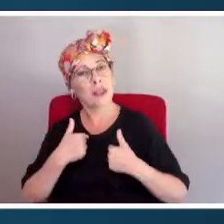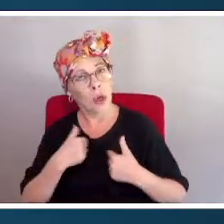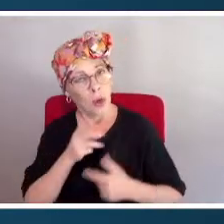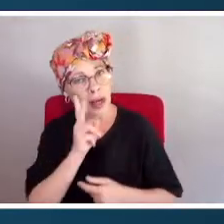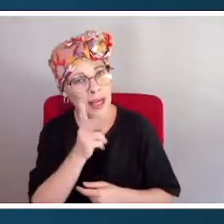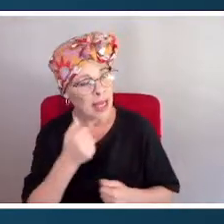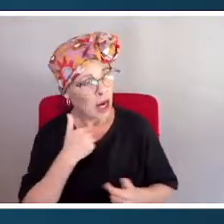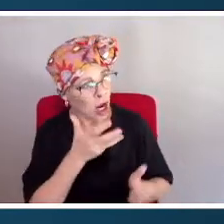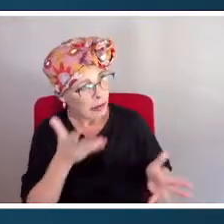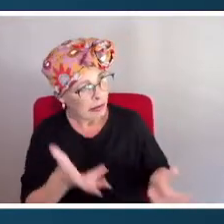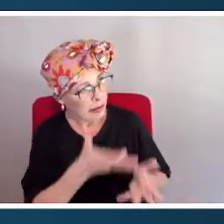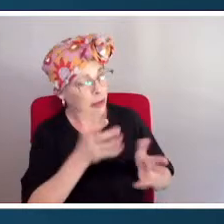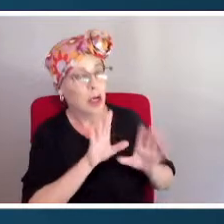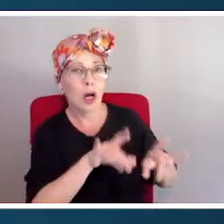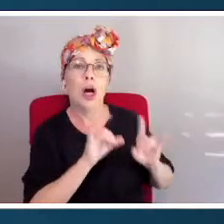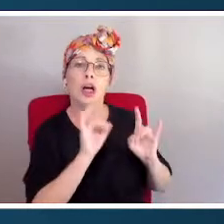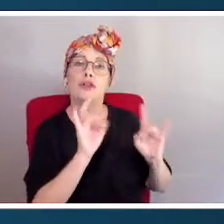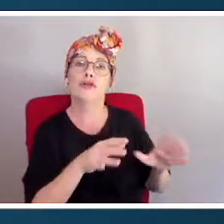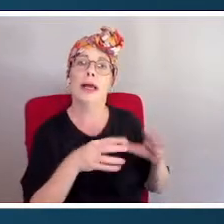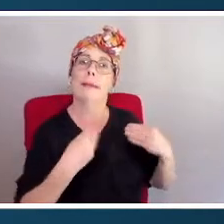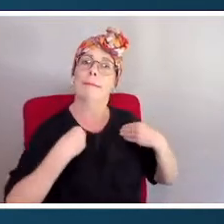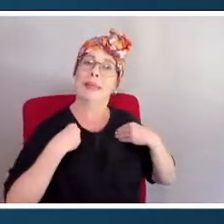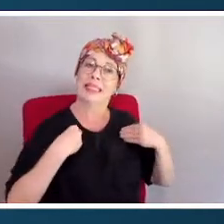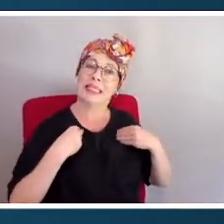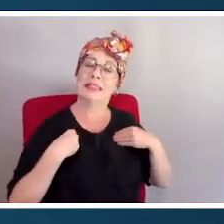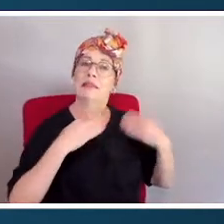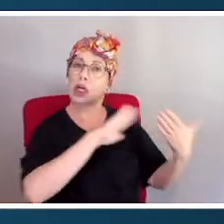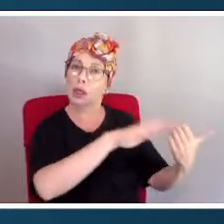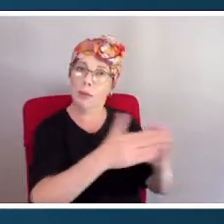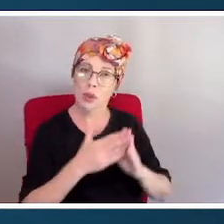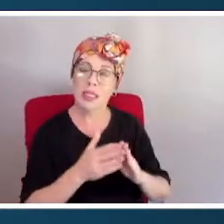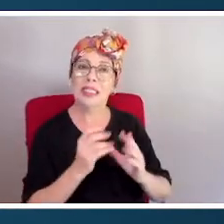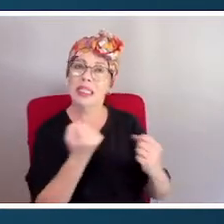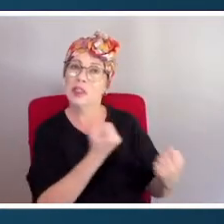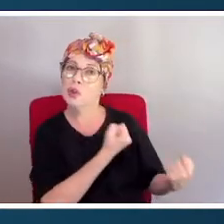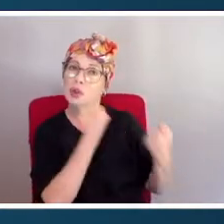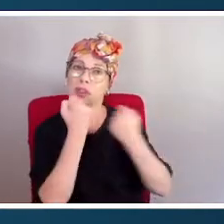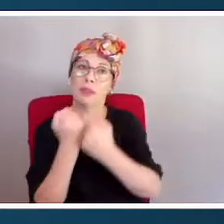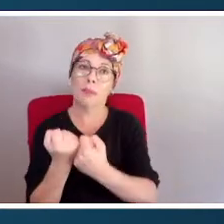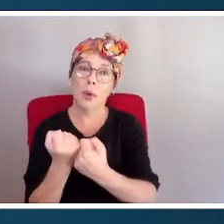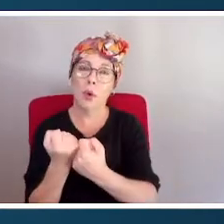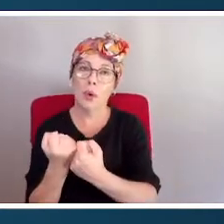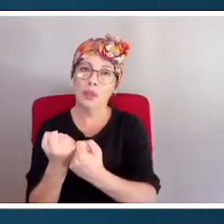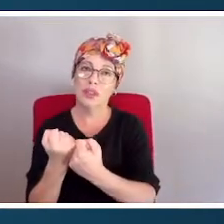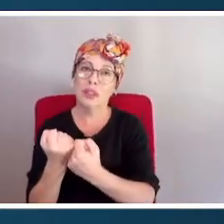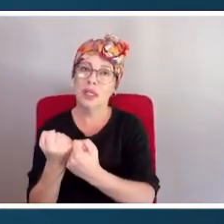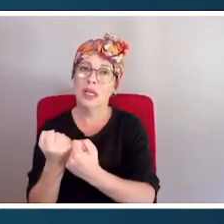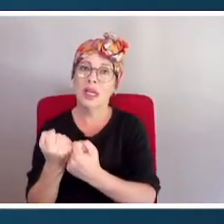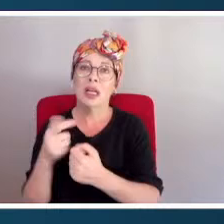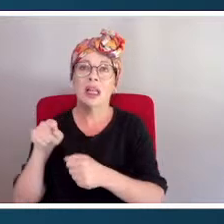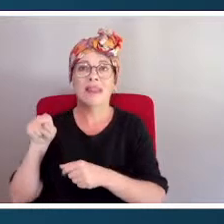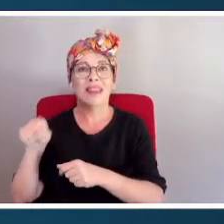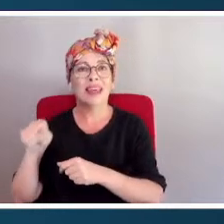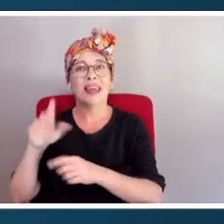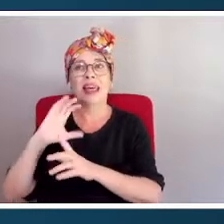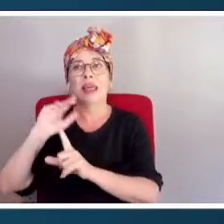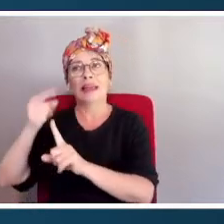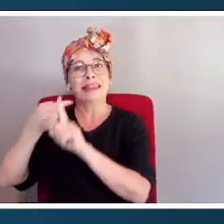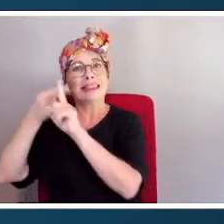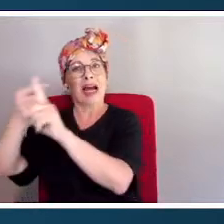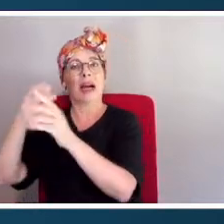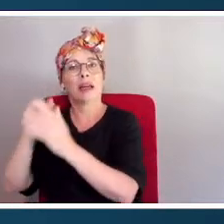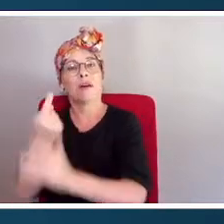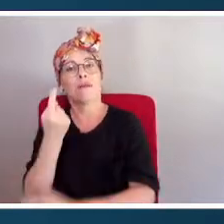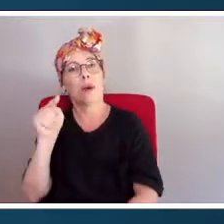and communities to support our efforts to secure a 1.5 degrees Celsius target.